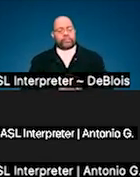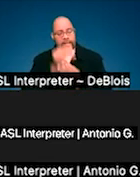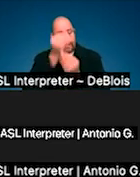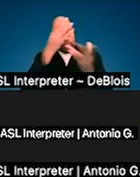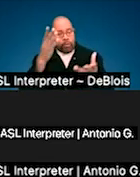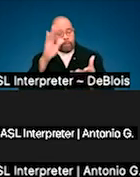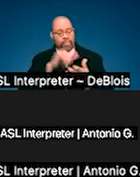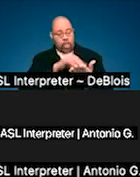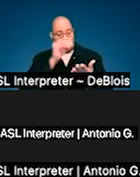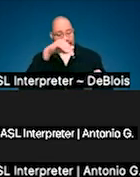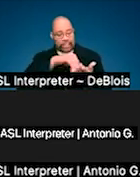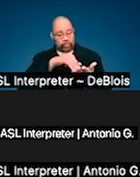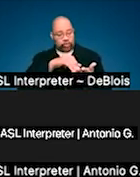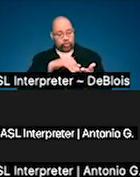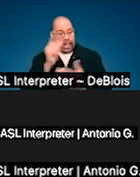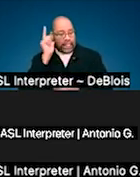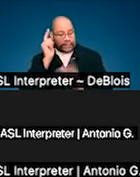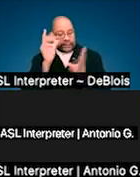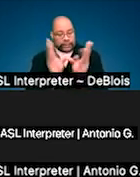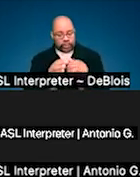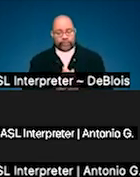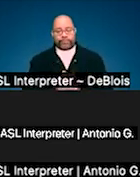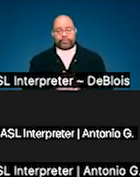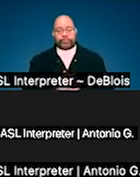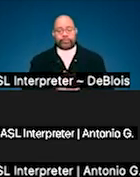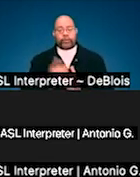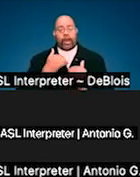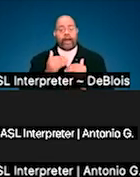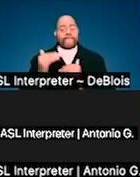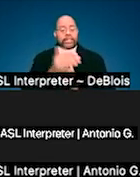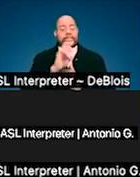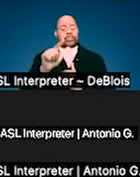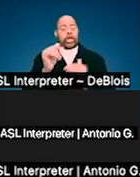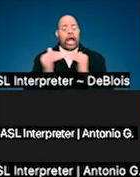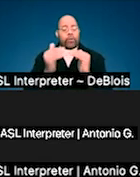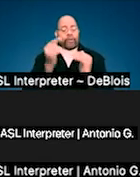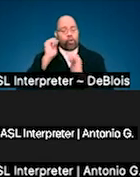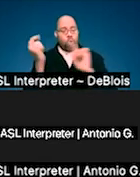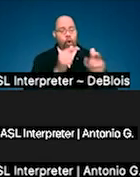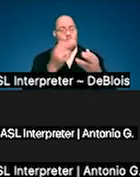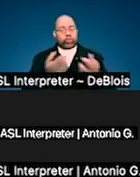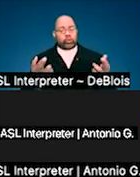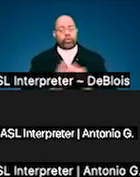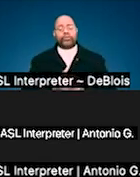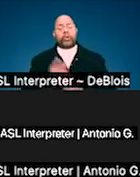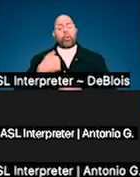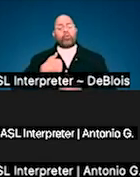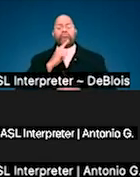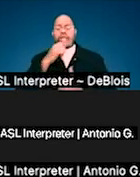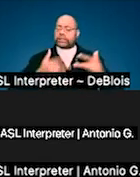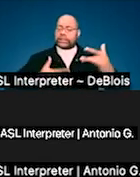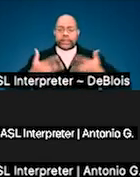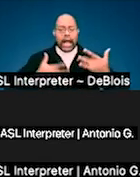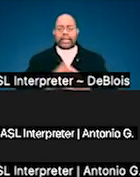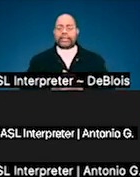these learner-centered listening sessions, our Advancing Digital Equity for All resource, which we are so excited